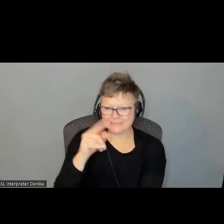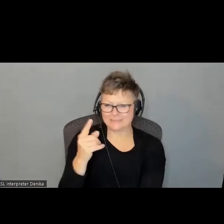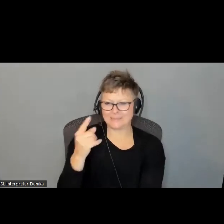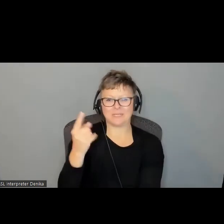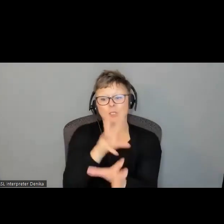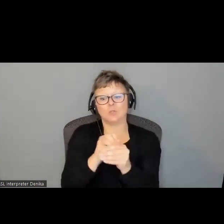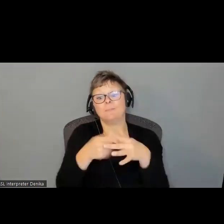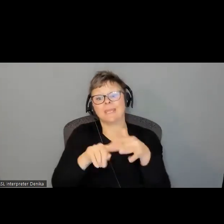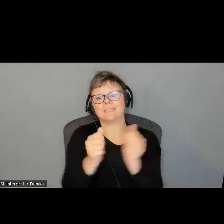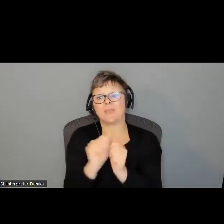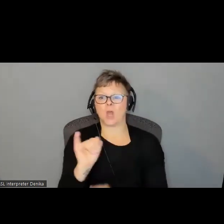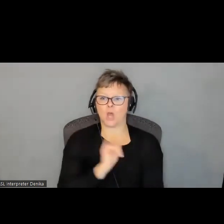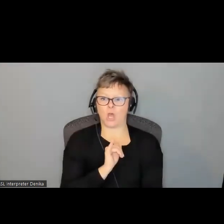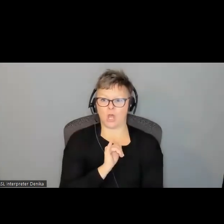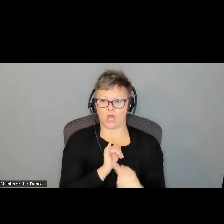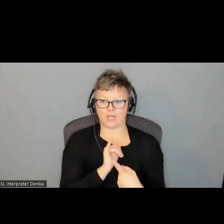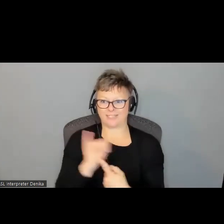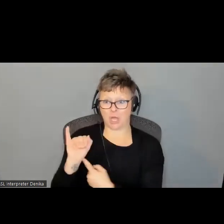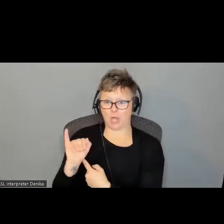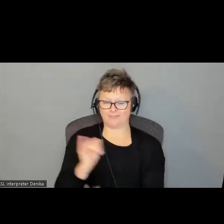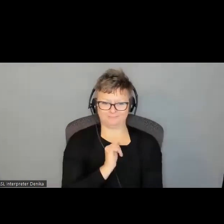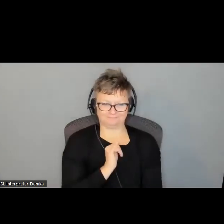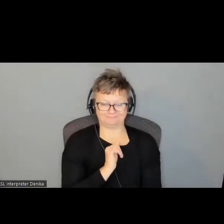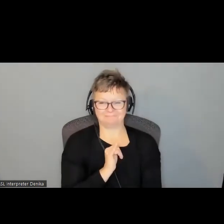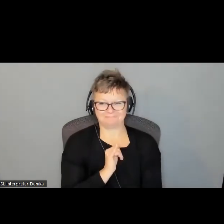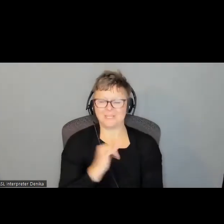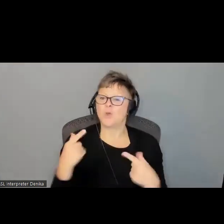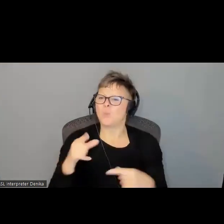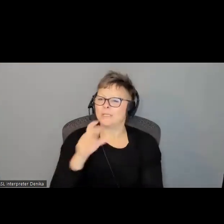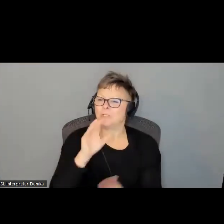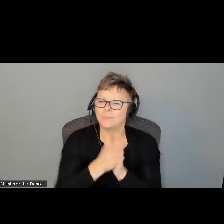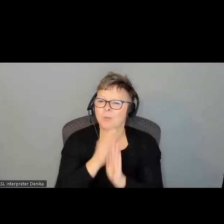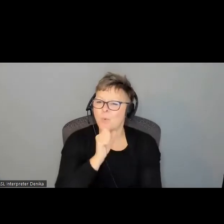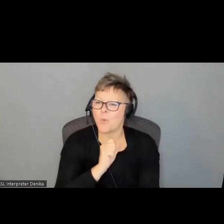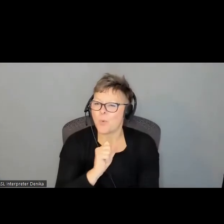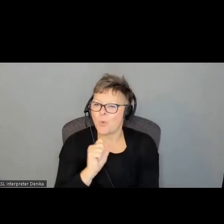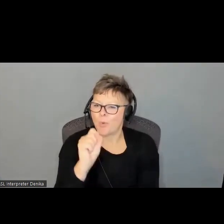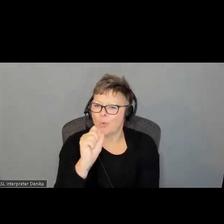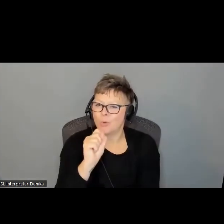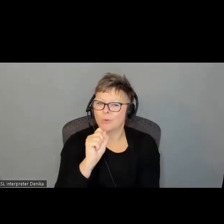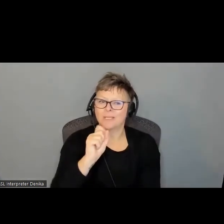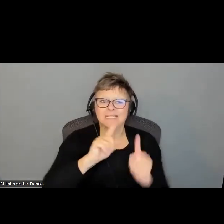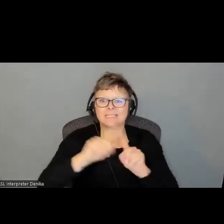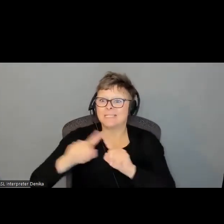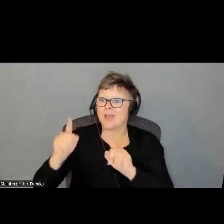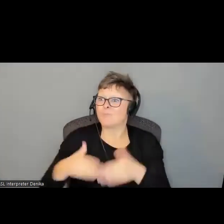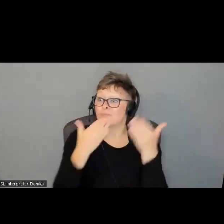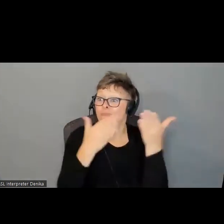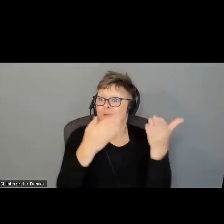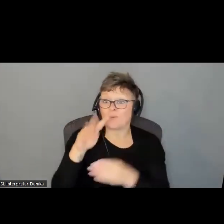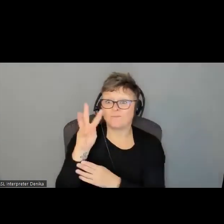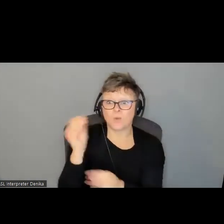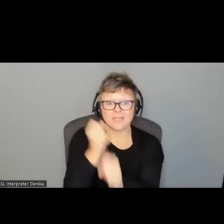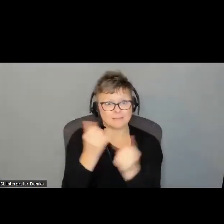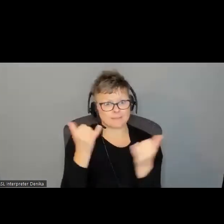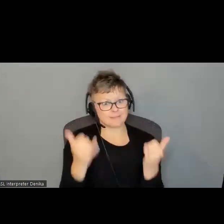Yeah, great. But I'm going to say that as you get older, so many of the things that I recommended for 40 years, I now use